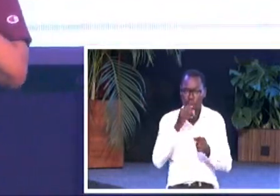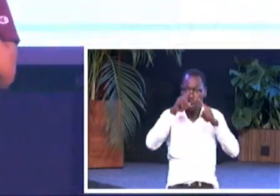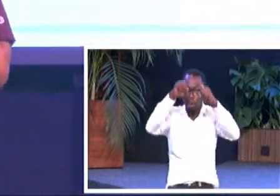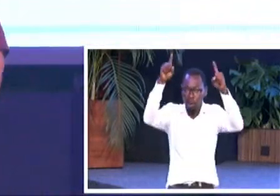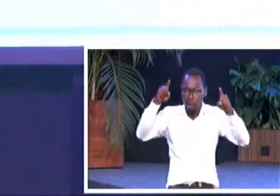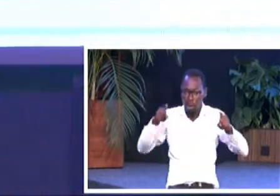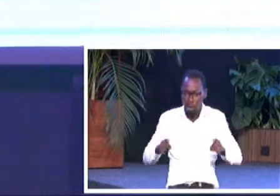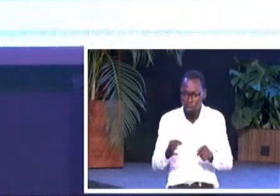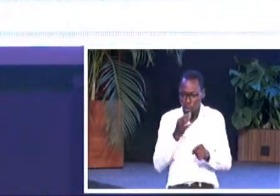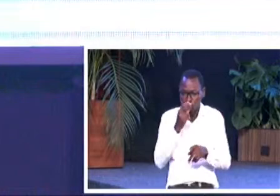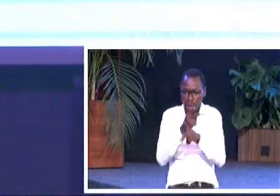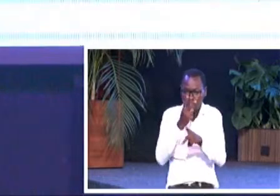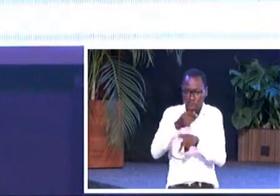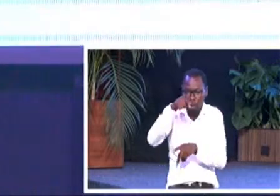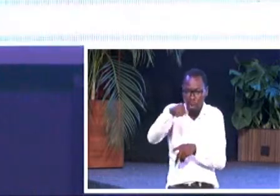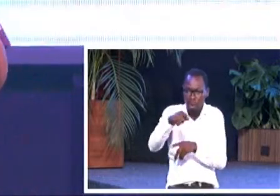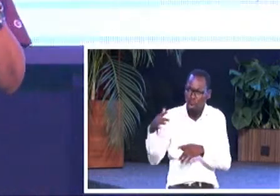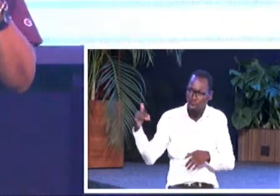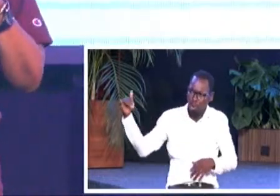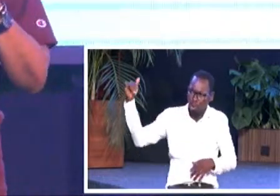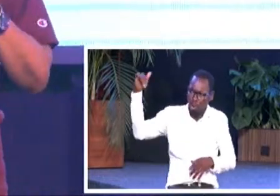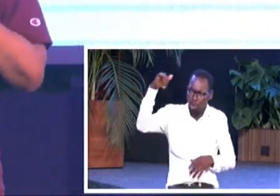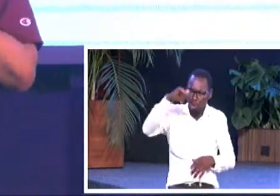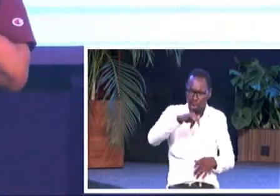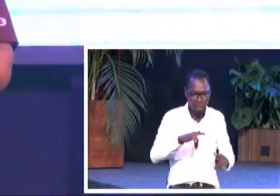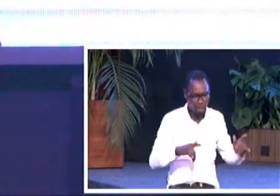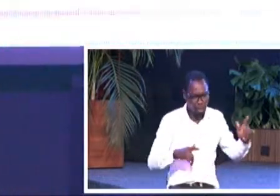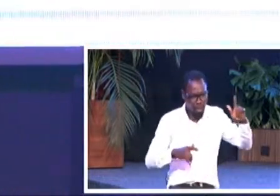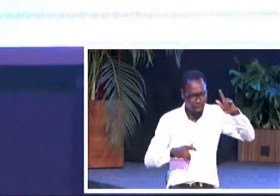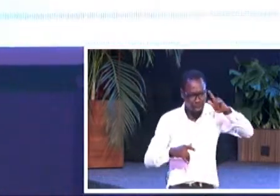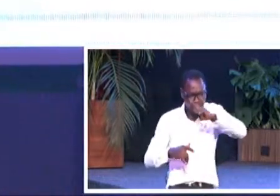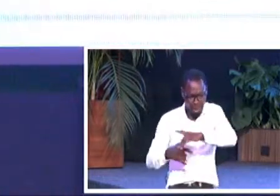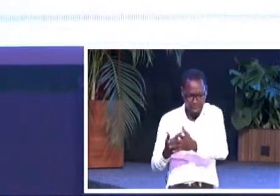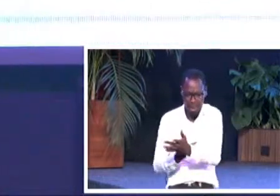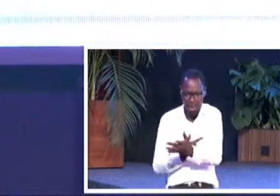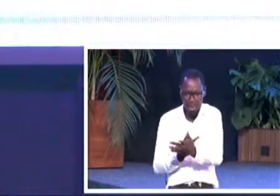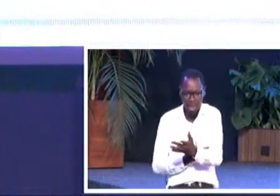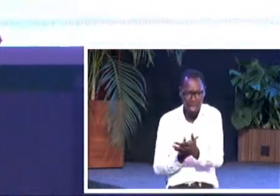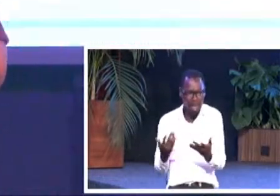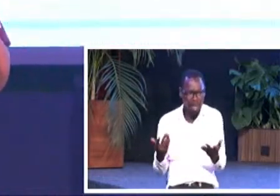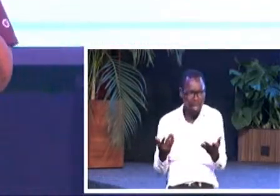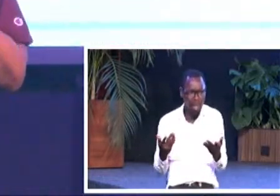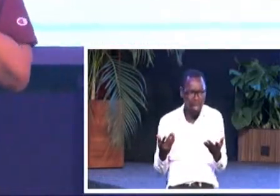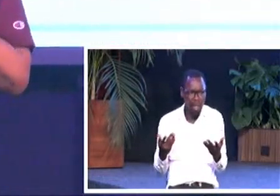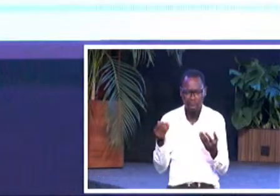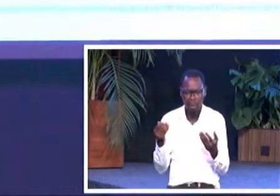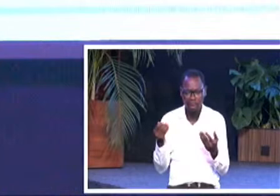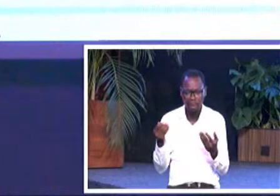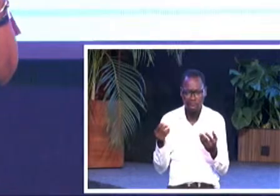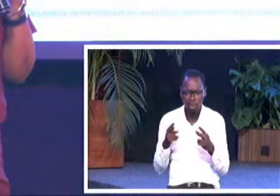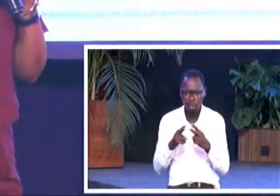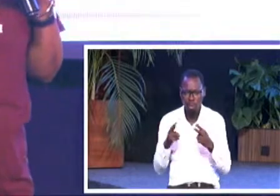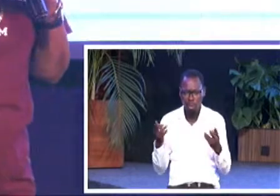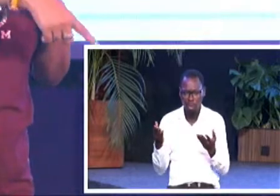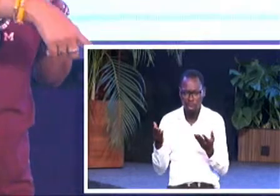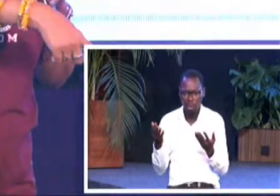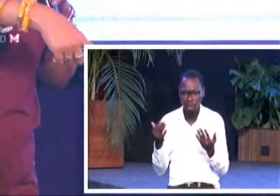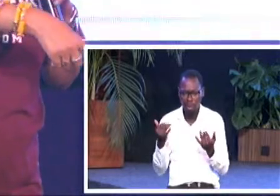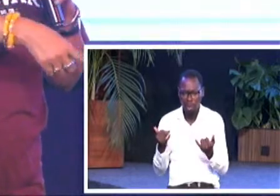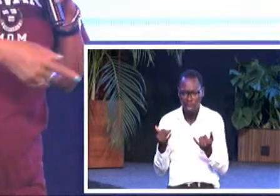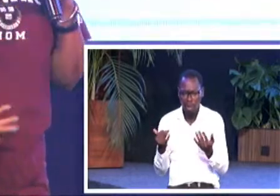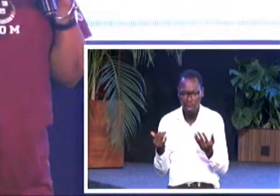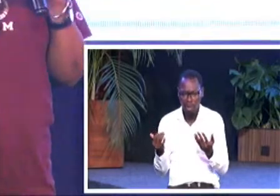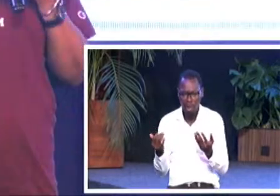onions, because we do import all these things into Ghana, believe it or not. What we produce in Ghana is not enough for us. We have to add